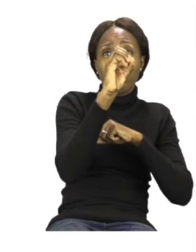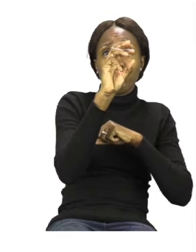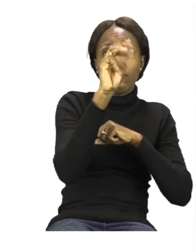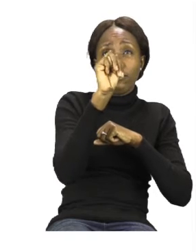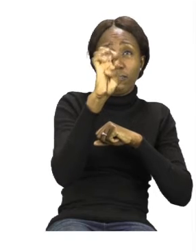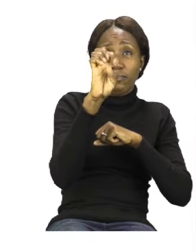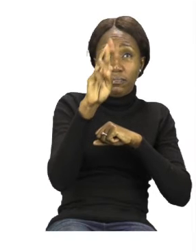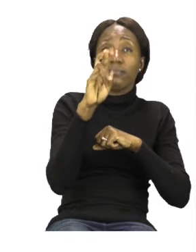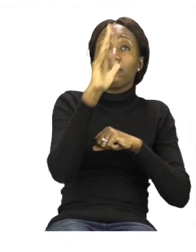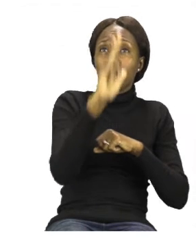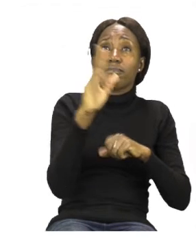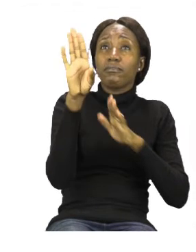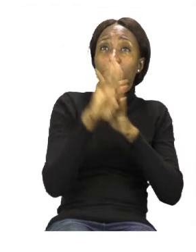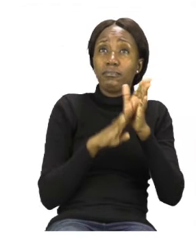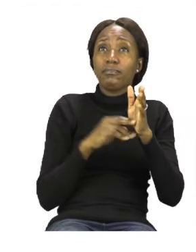customer.